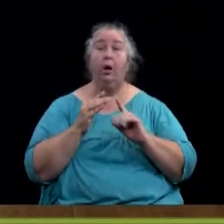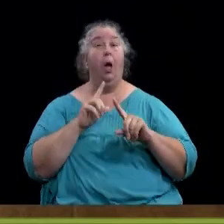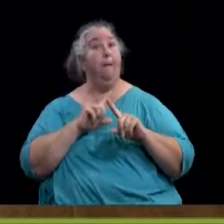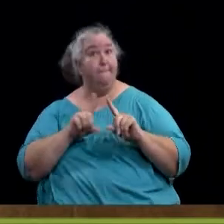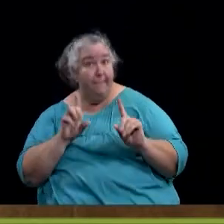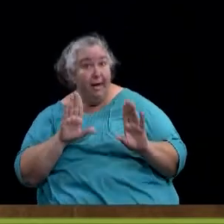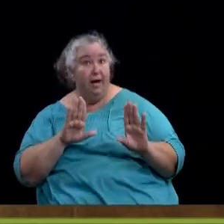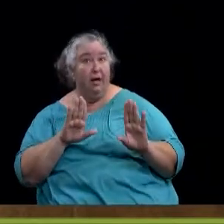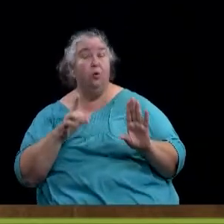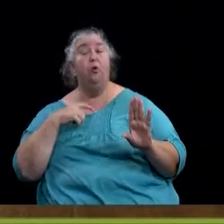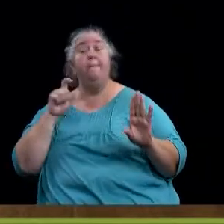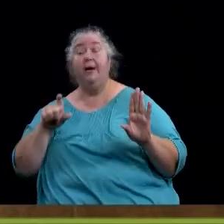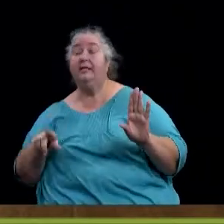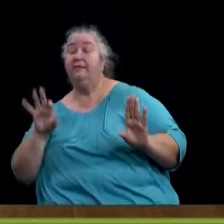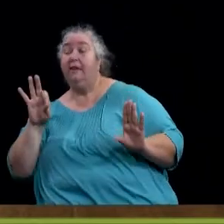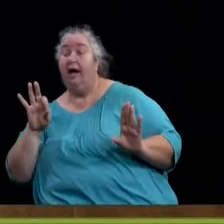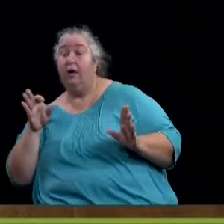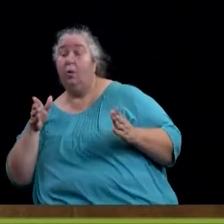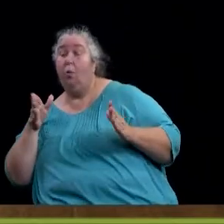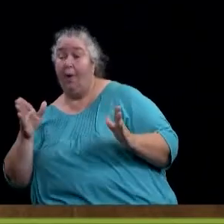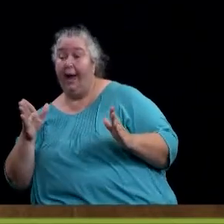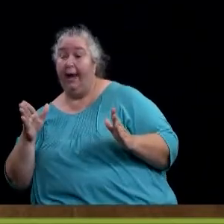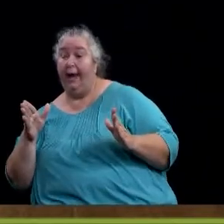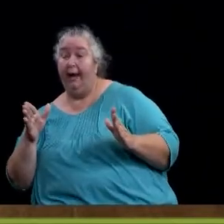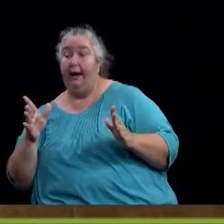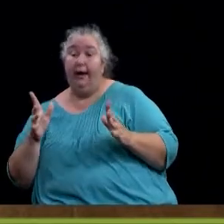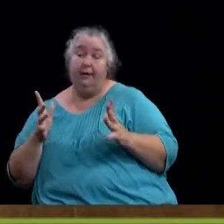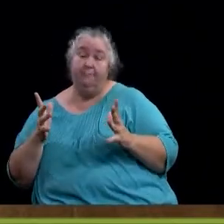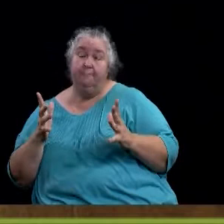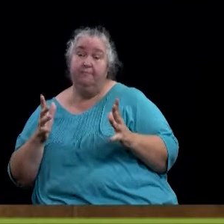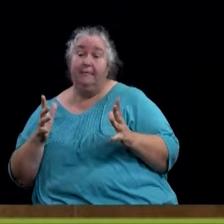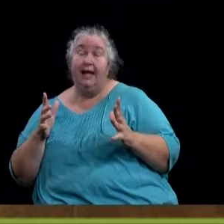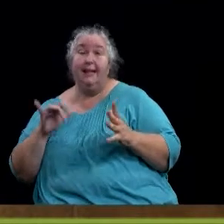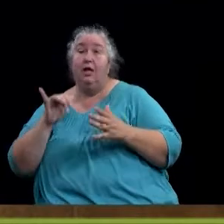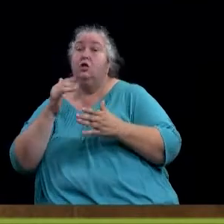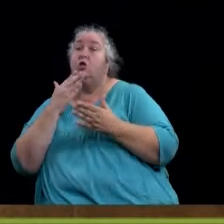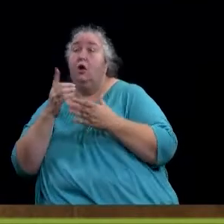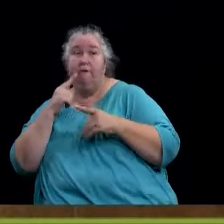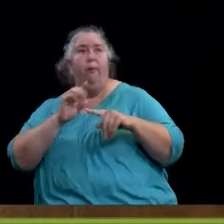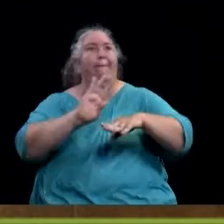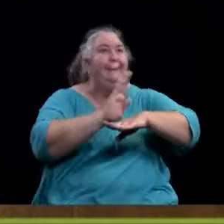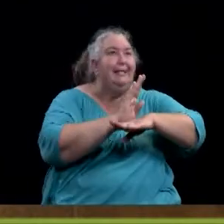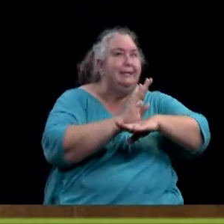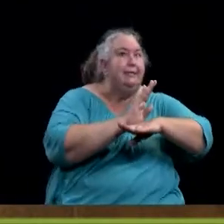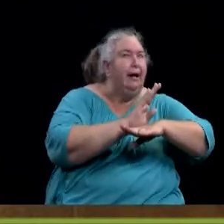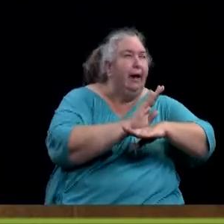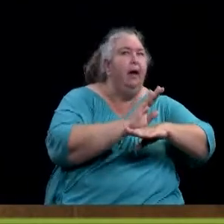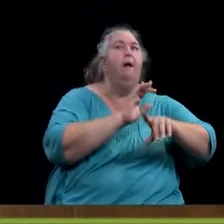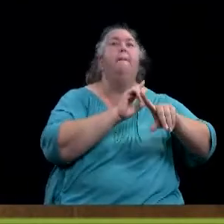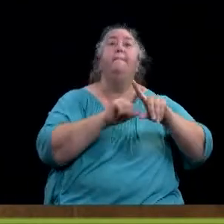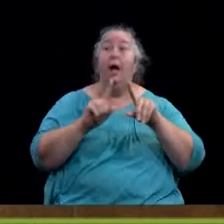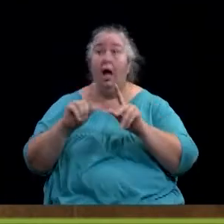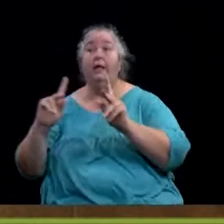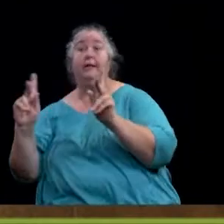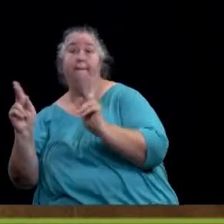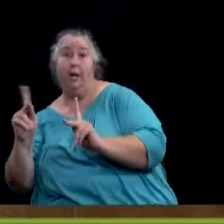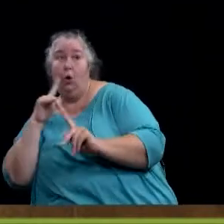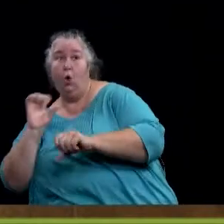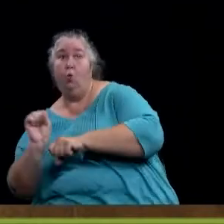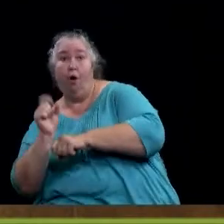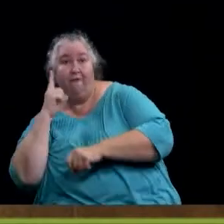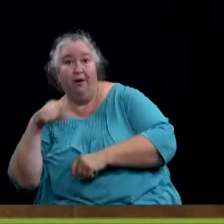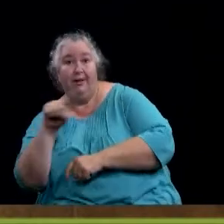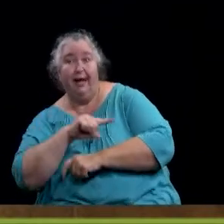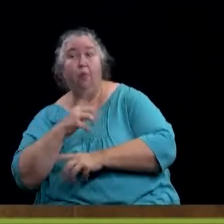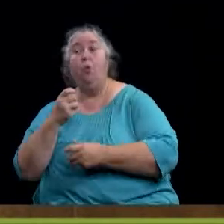is good for both them and the people that work for them. And this increase in wages is a